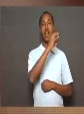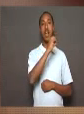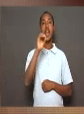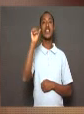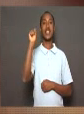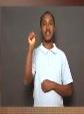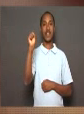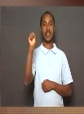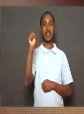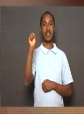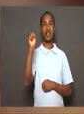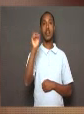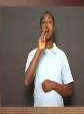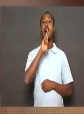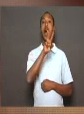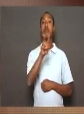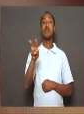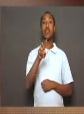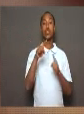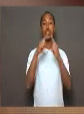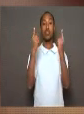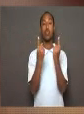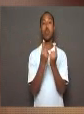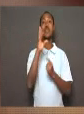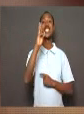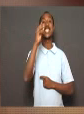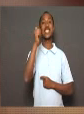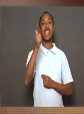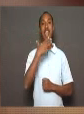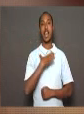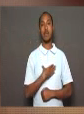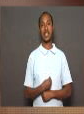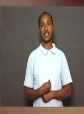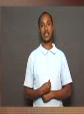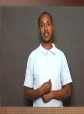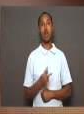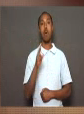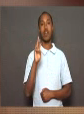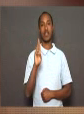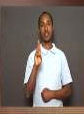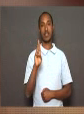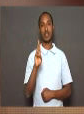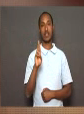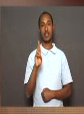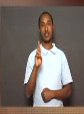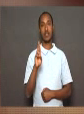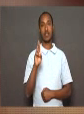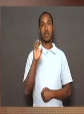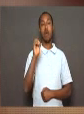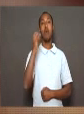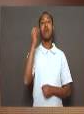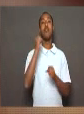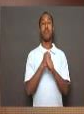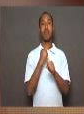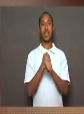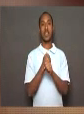Oxygen and sulfur are both group 6A elements, or